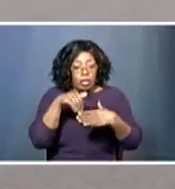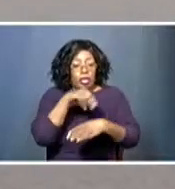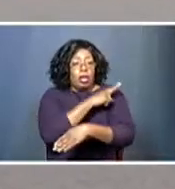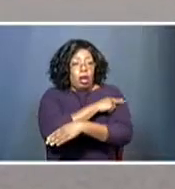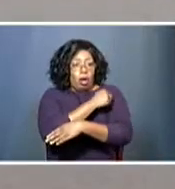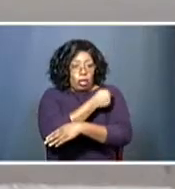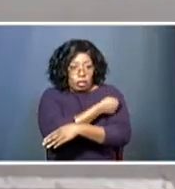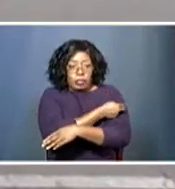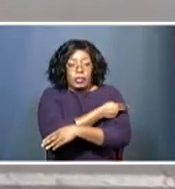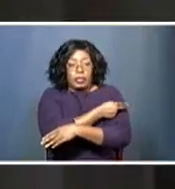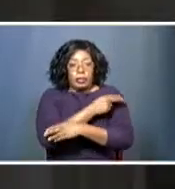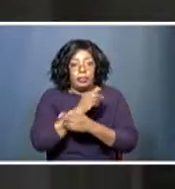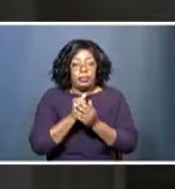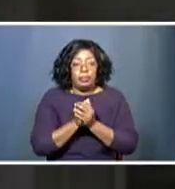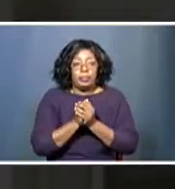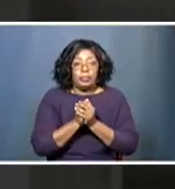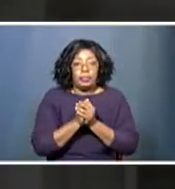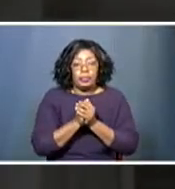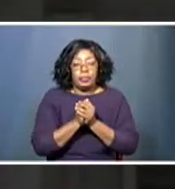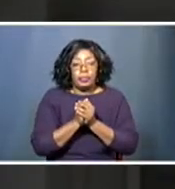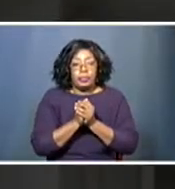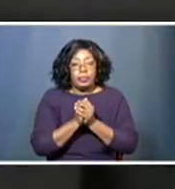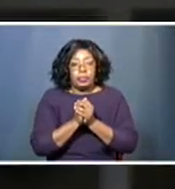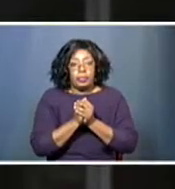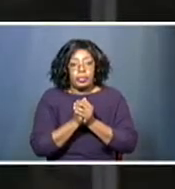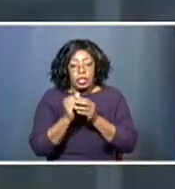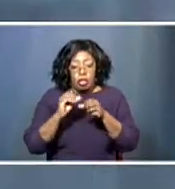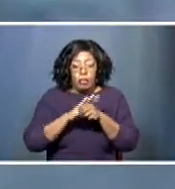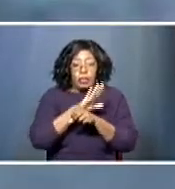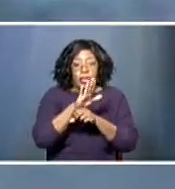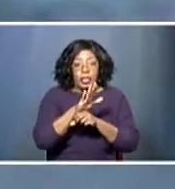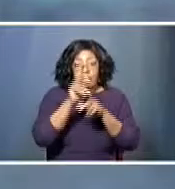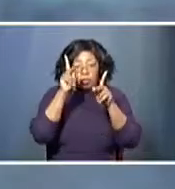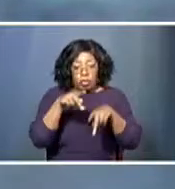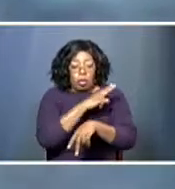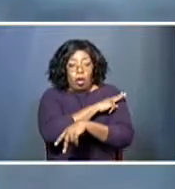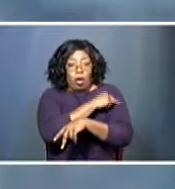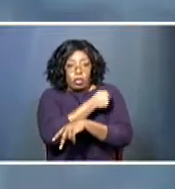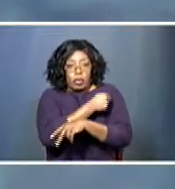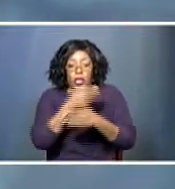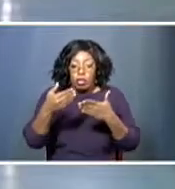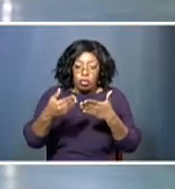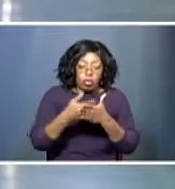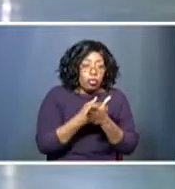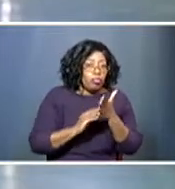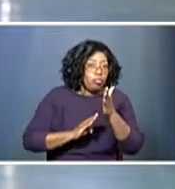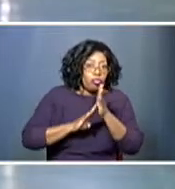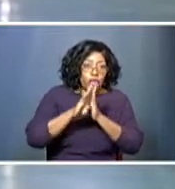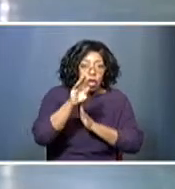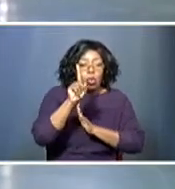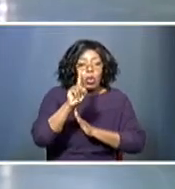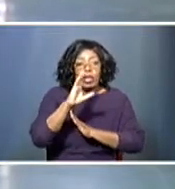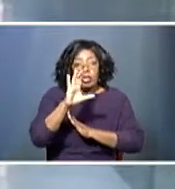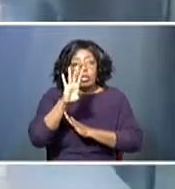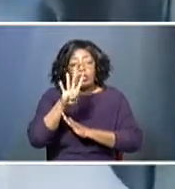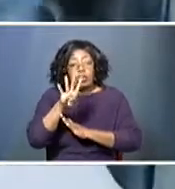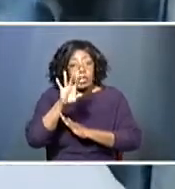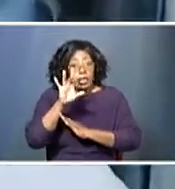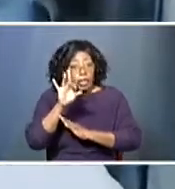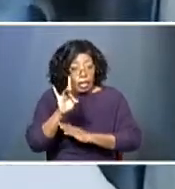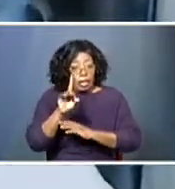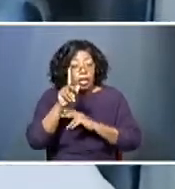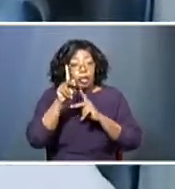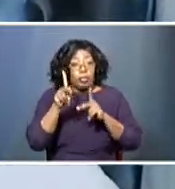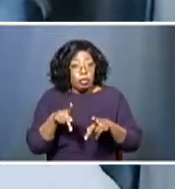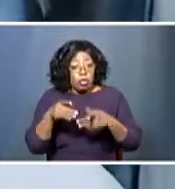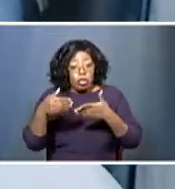Cleopatra Murphy has the details. COVID-19 hospitalizations have hit a new peak, with 148 patients now being treated